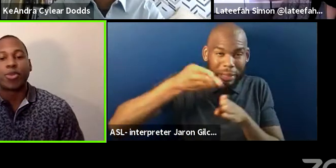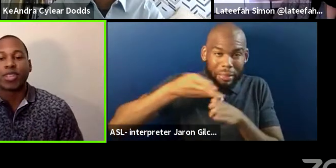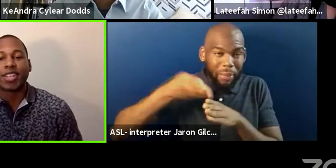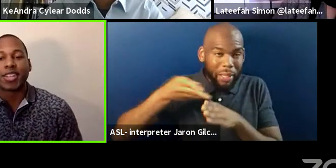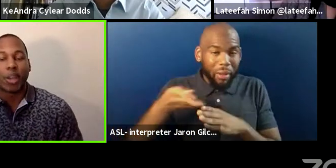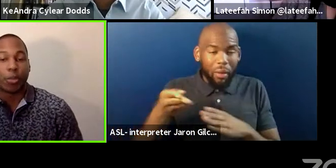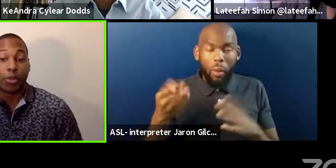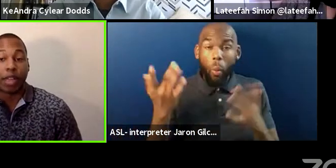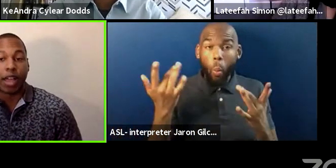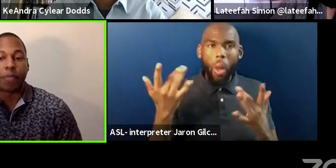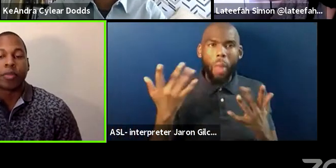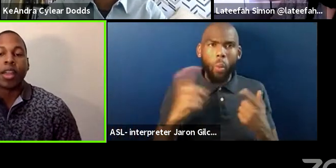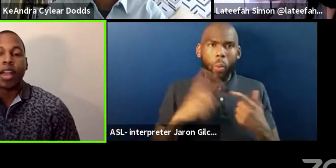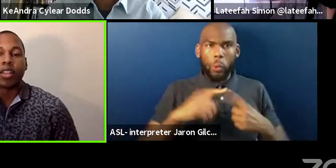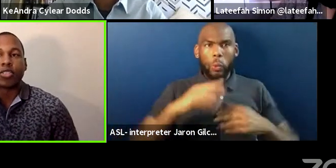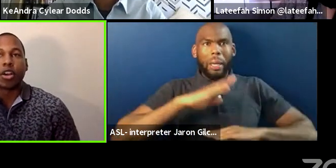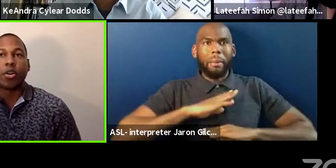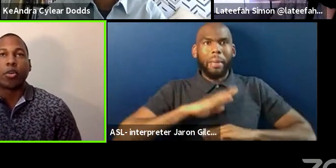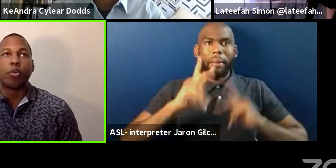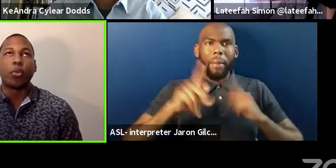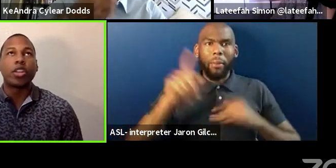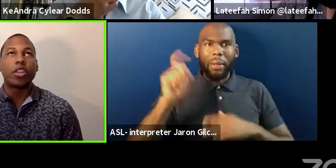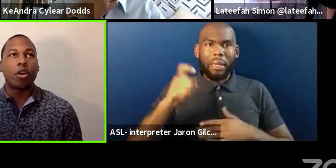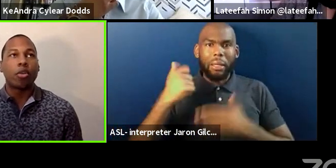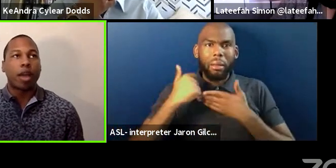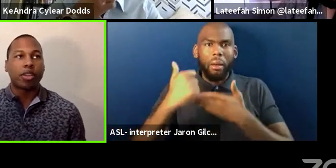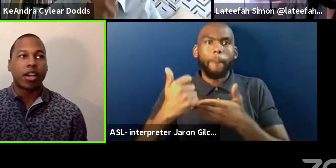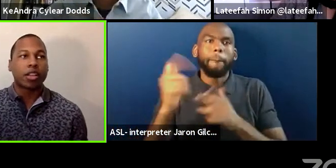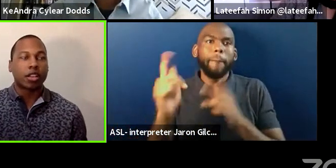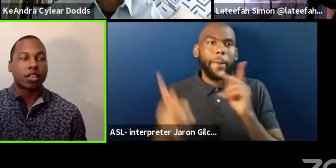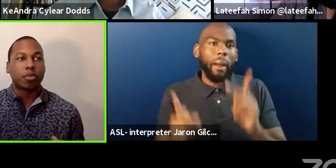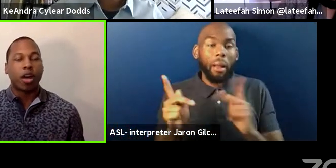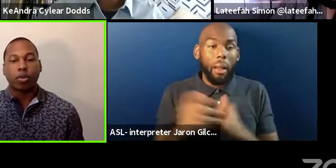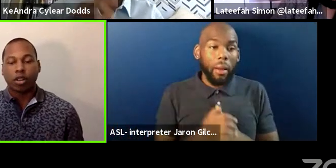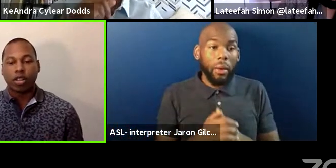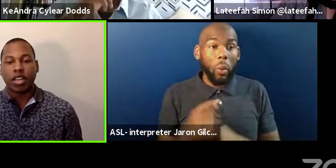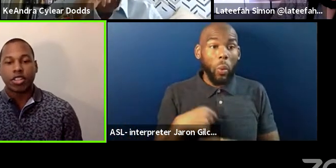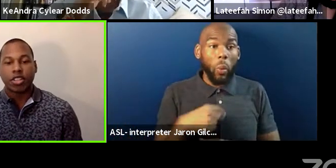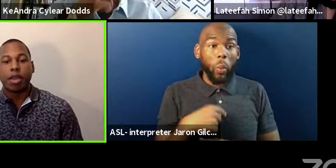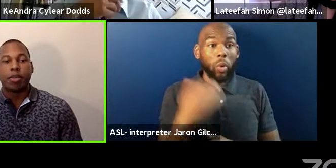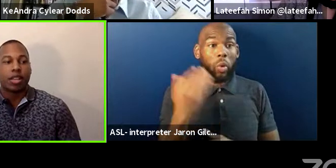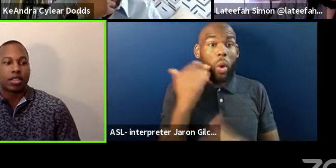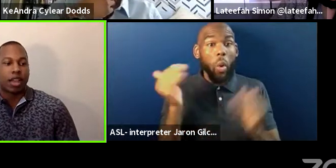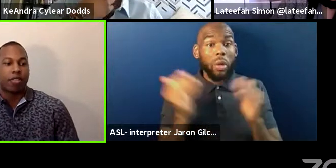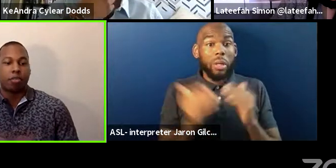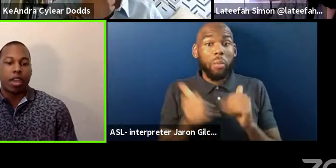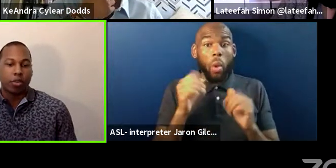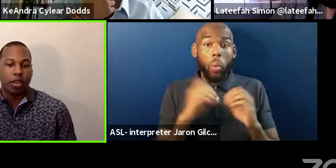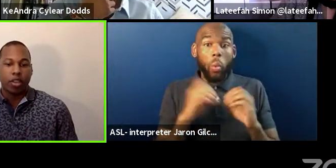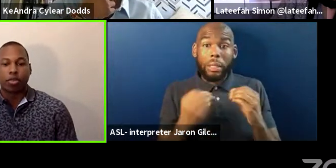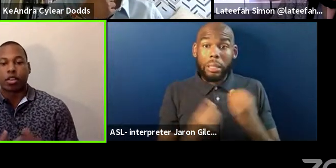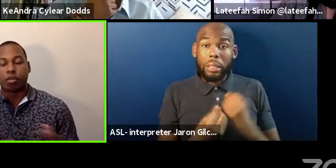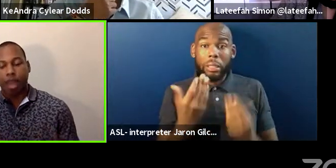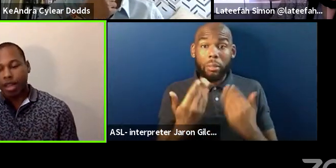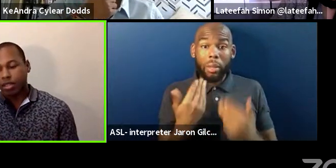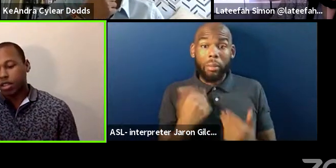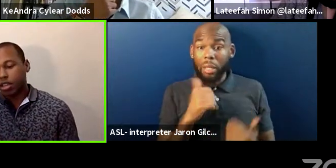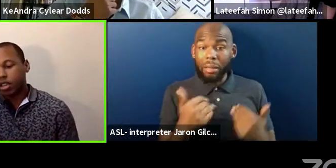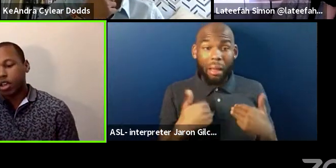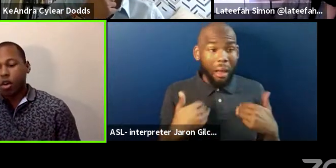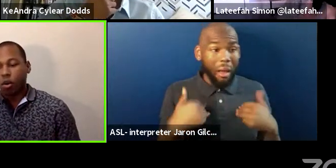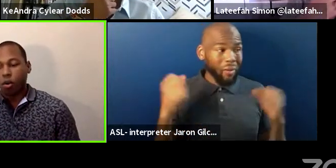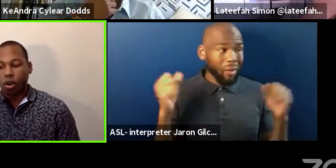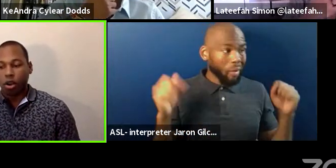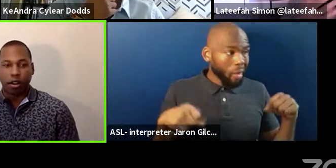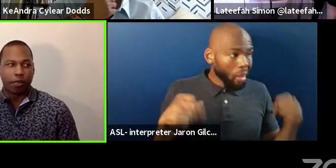meet people's needs and help people out. And so we know that because a smaller organization maybe doesn't have the bandwidth or the